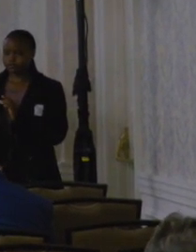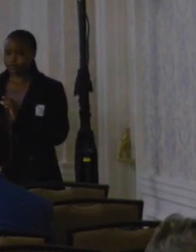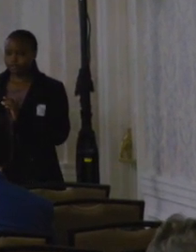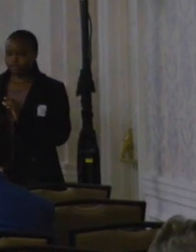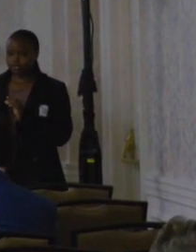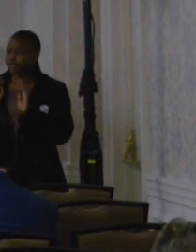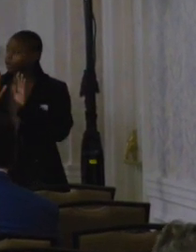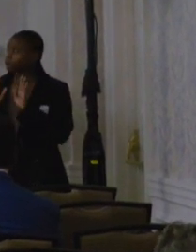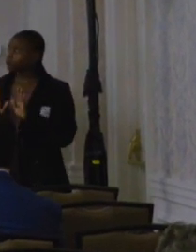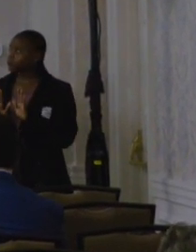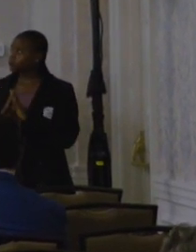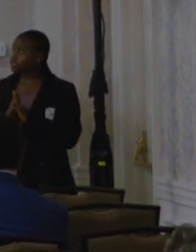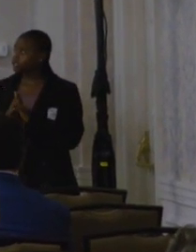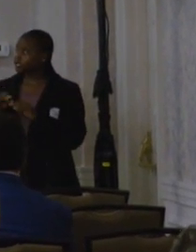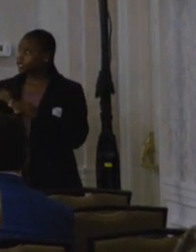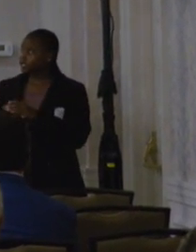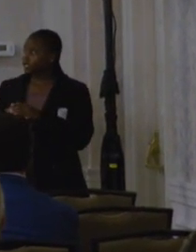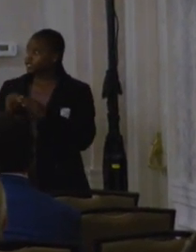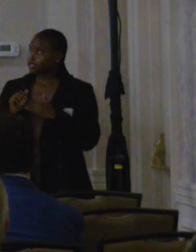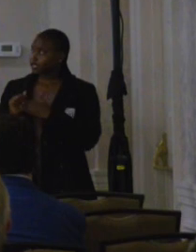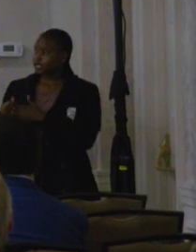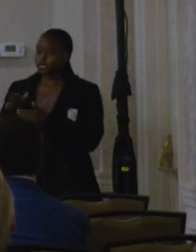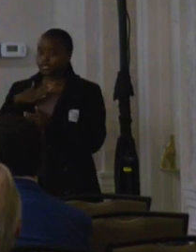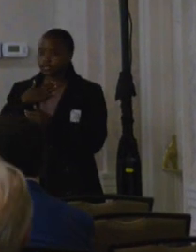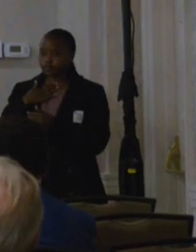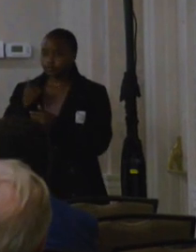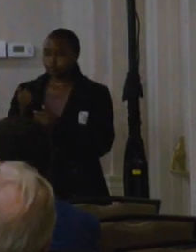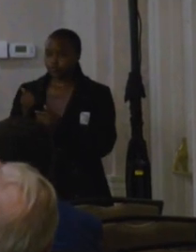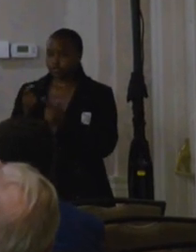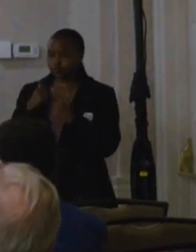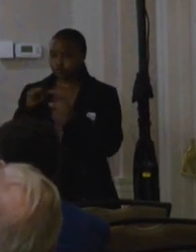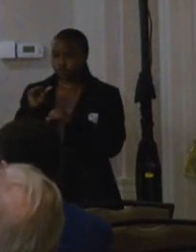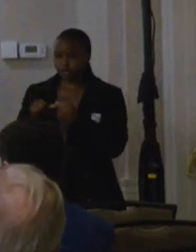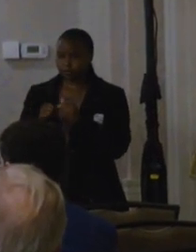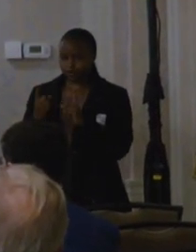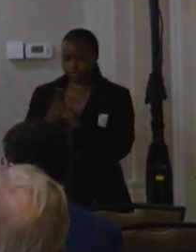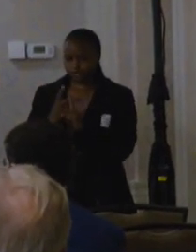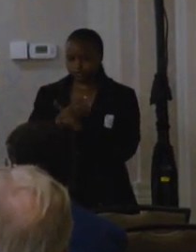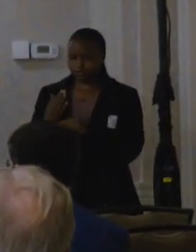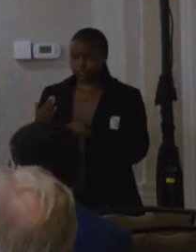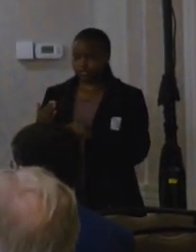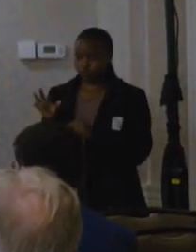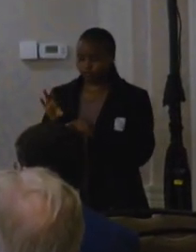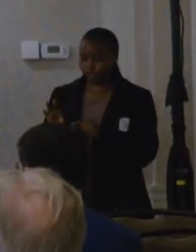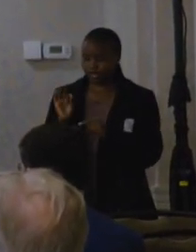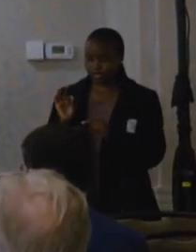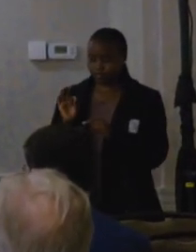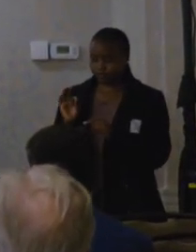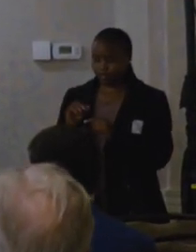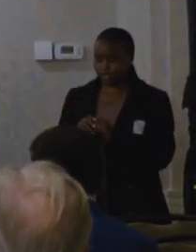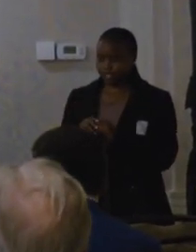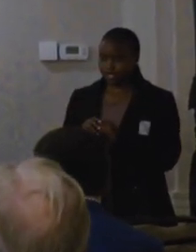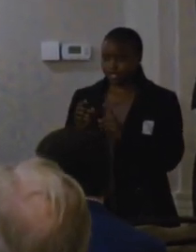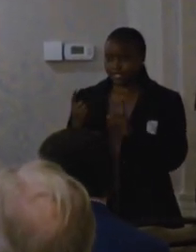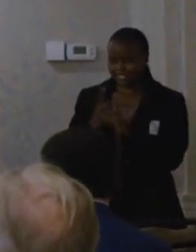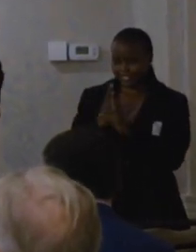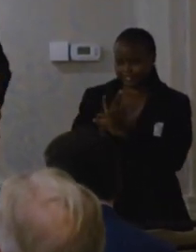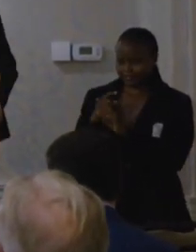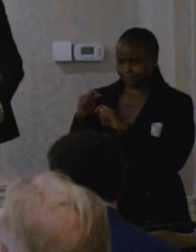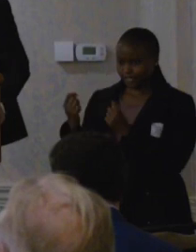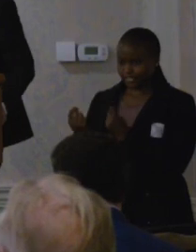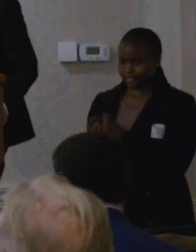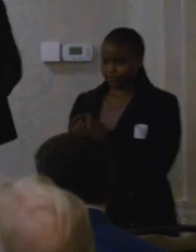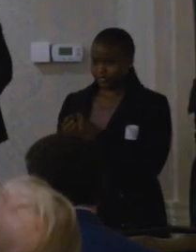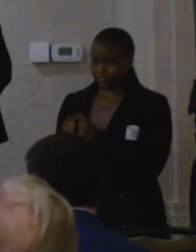important is that within the guide we wanted to touch upon a number of what we identified as cross-cutting themes, important